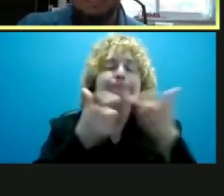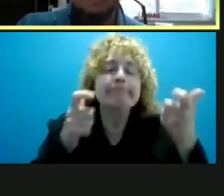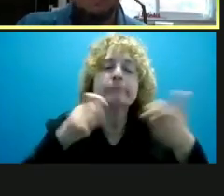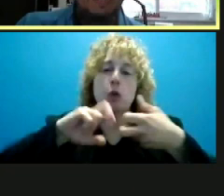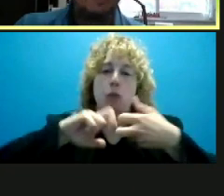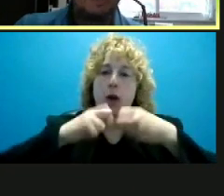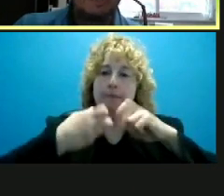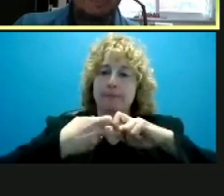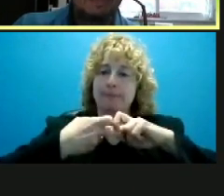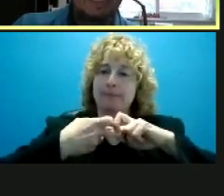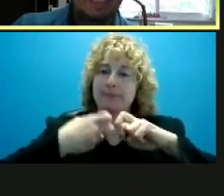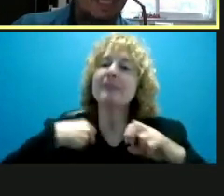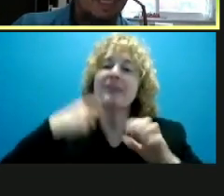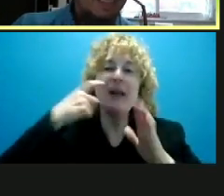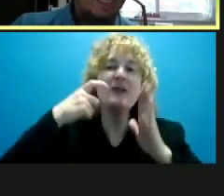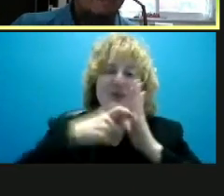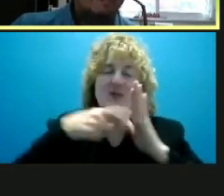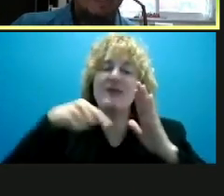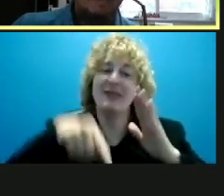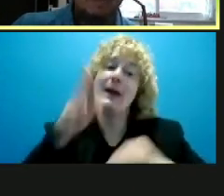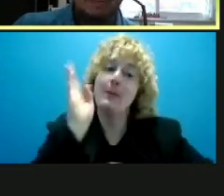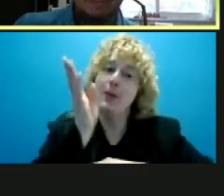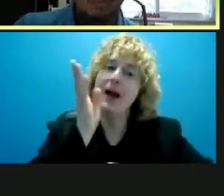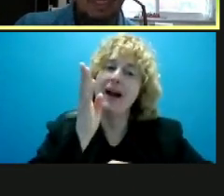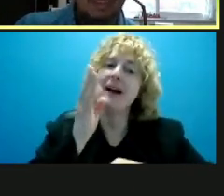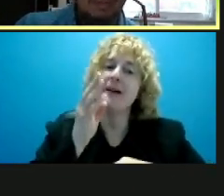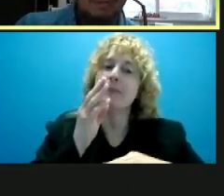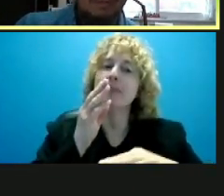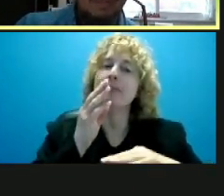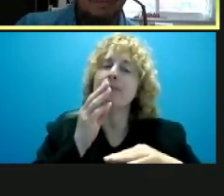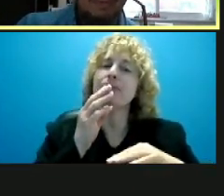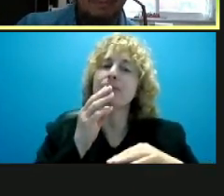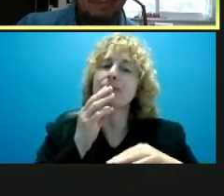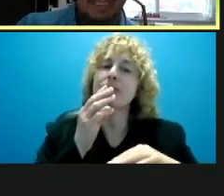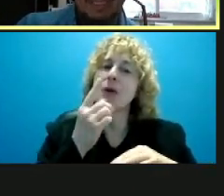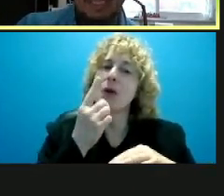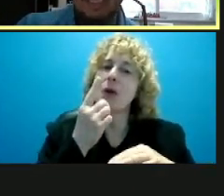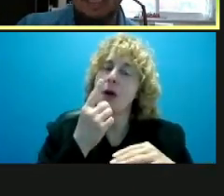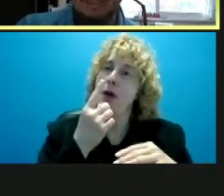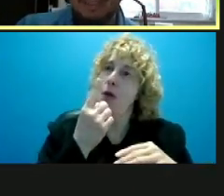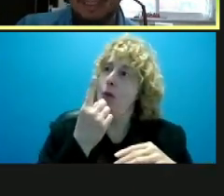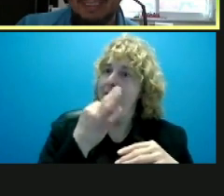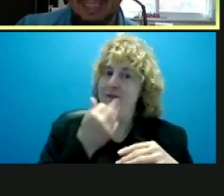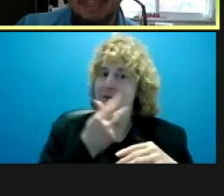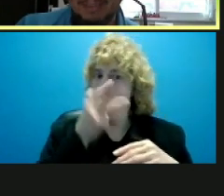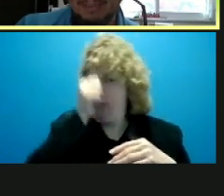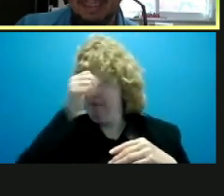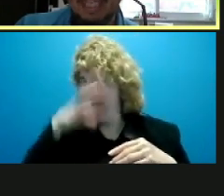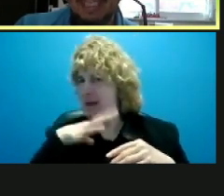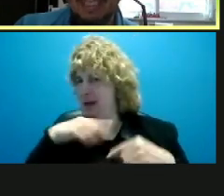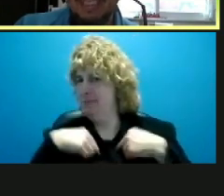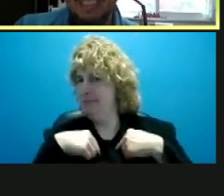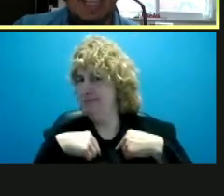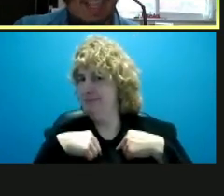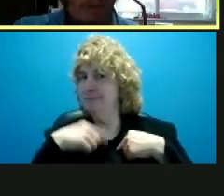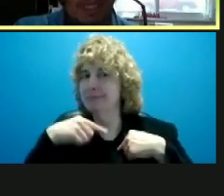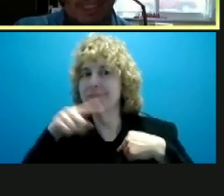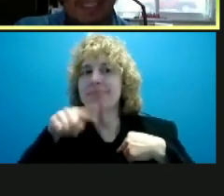So, I noticed in this presentation that I'm probably one of the very few men in here. So, I thought that this graphic was great.